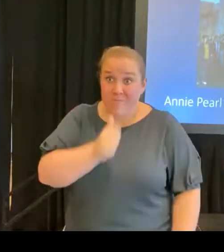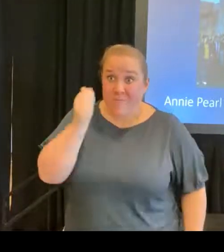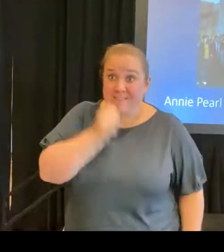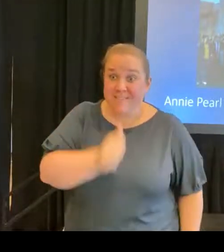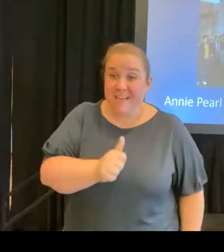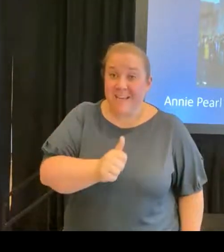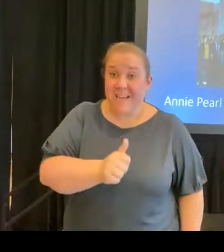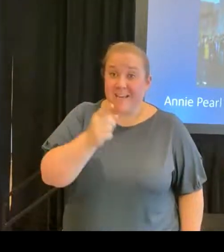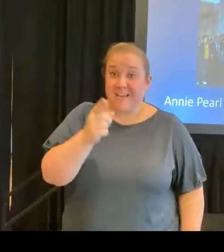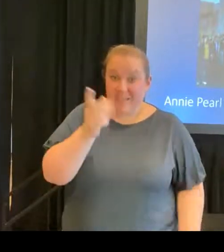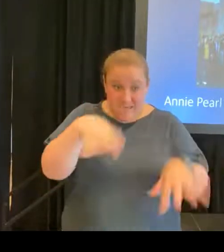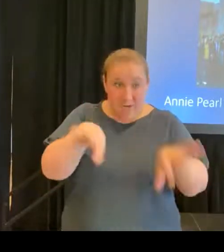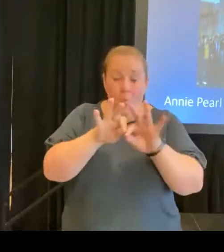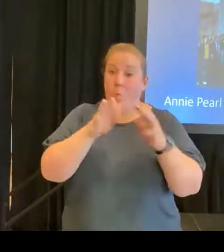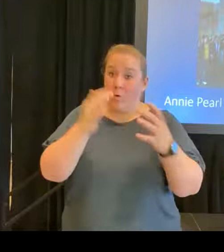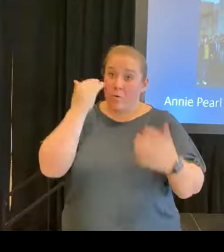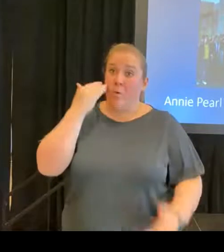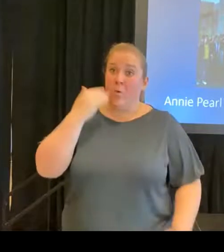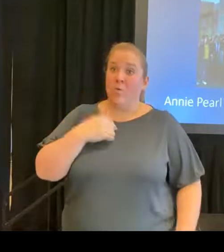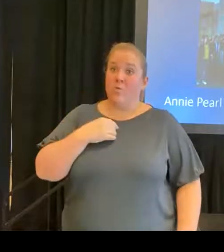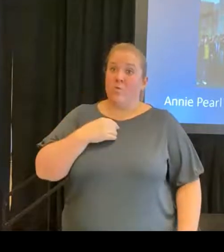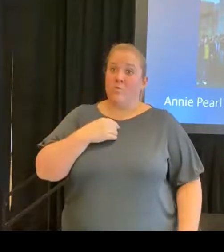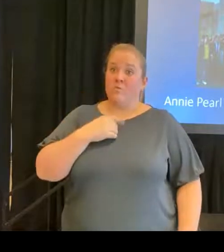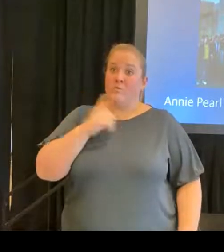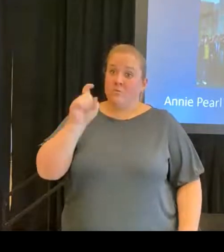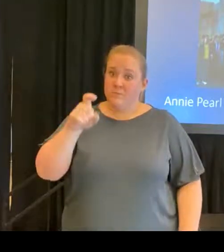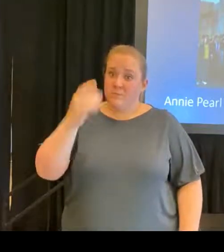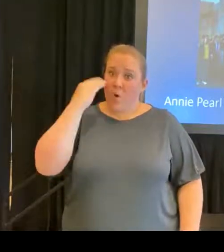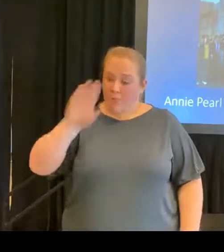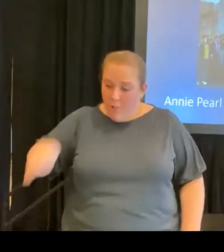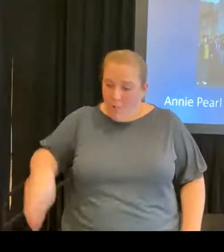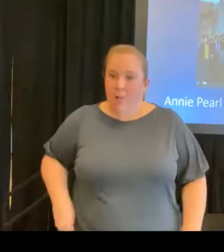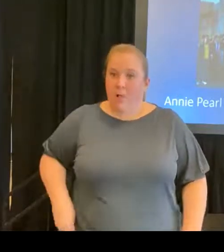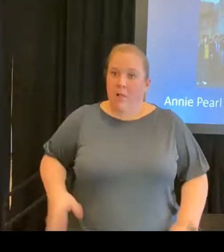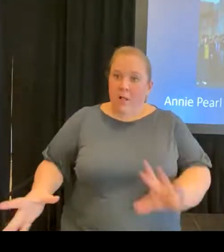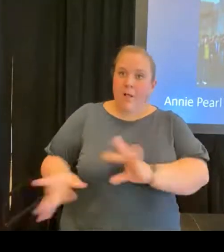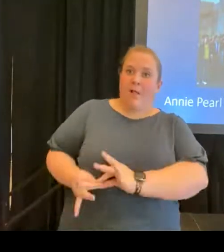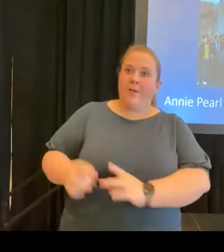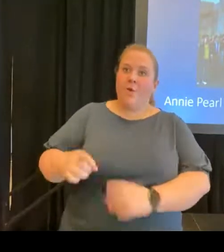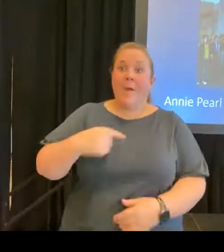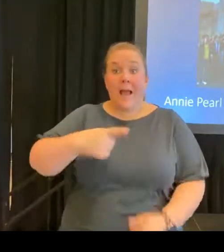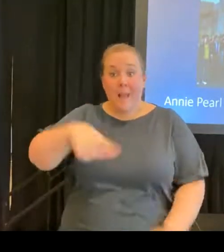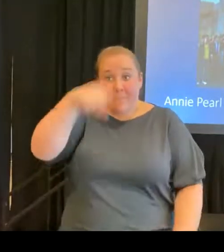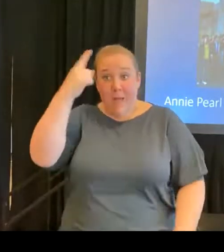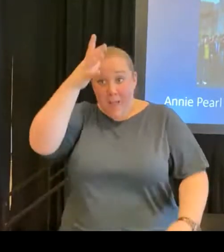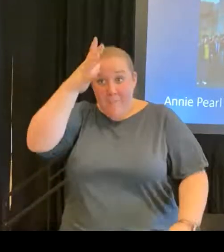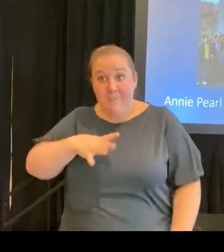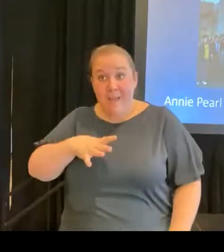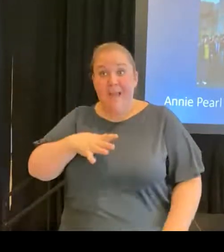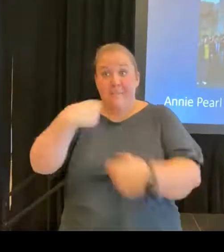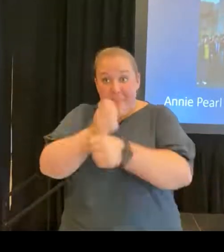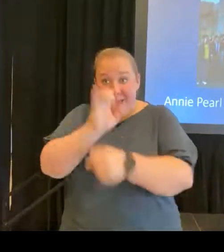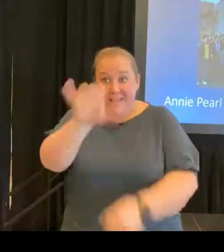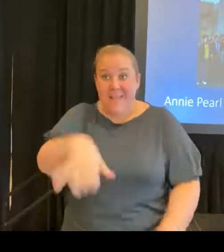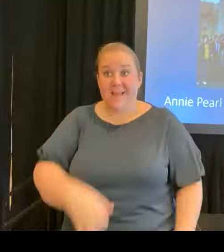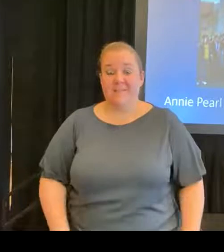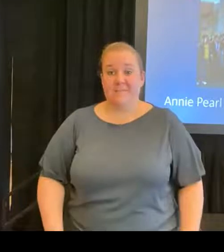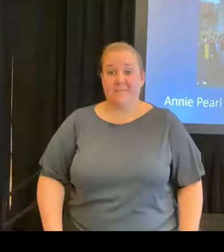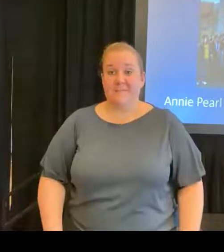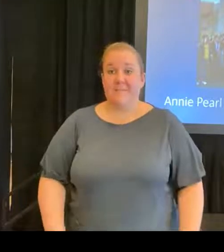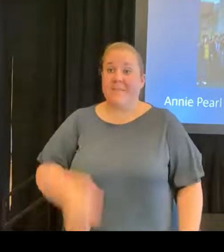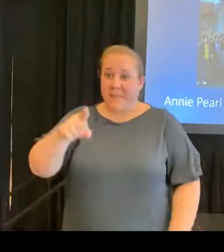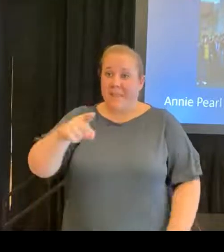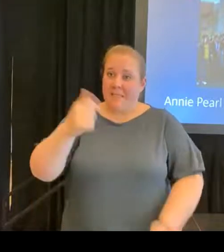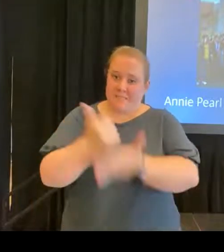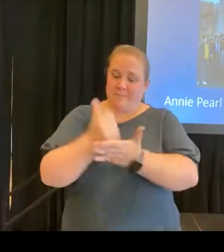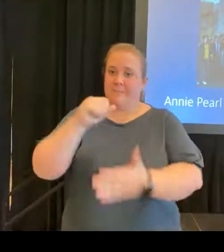now, and it's important, you gotta like it's part of it. A black man created the cell phone. He